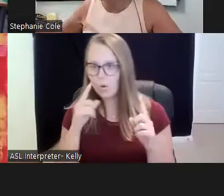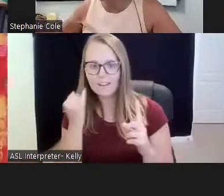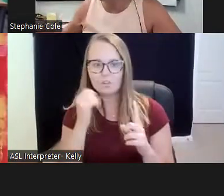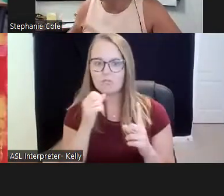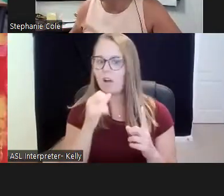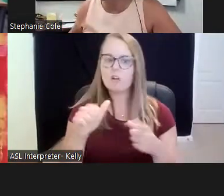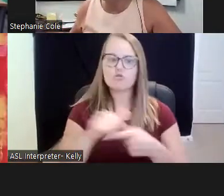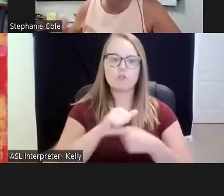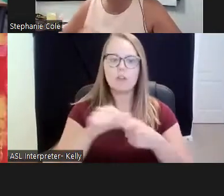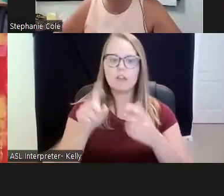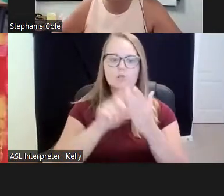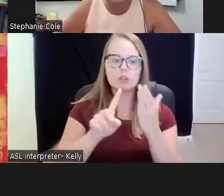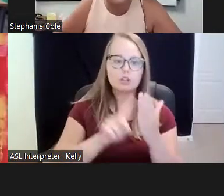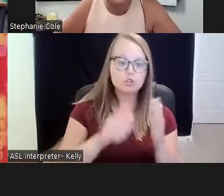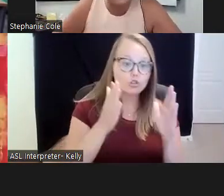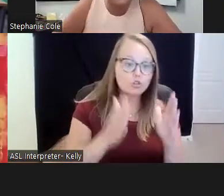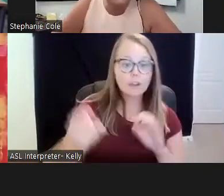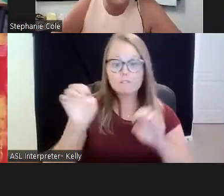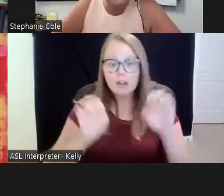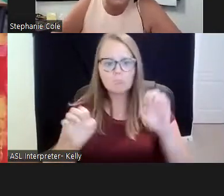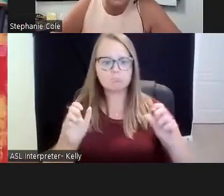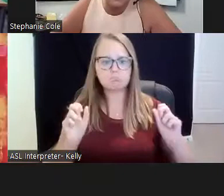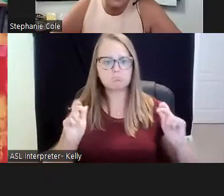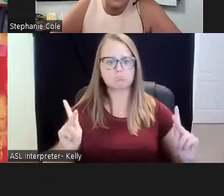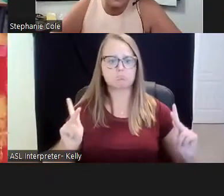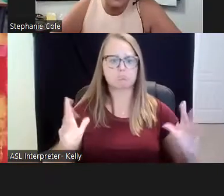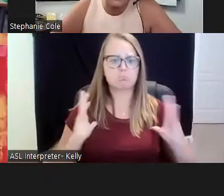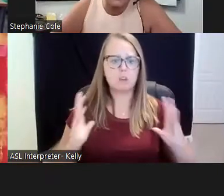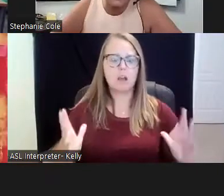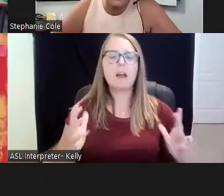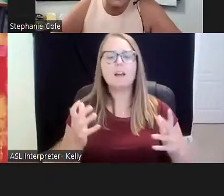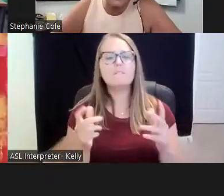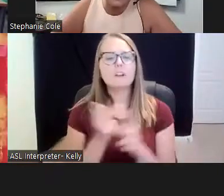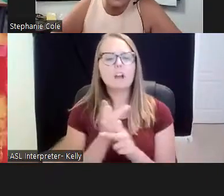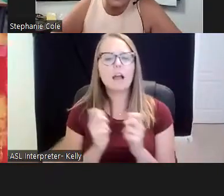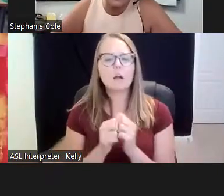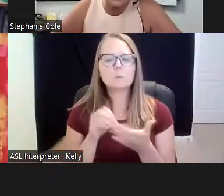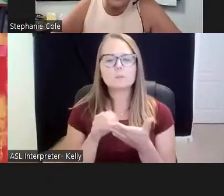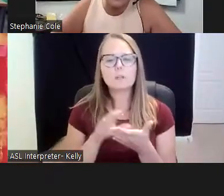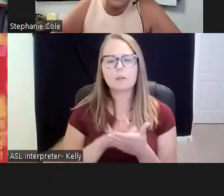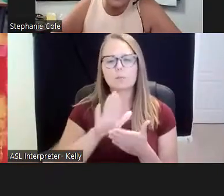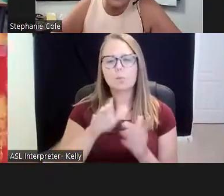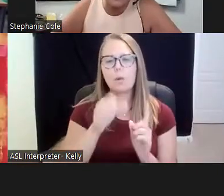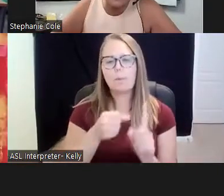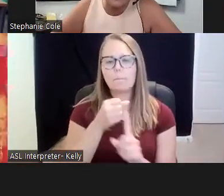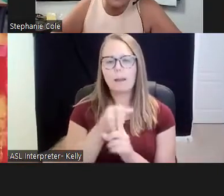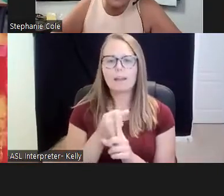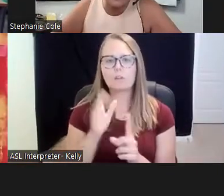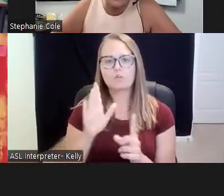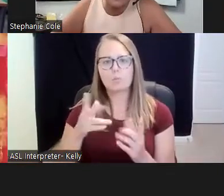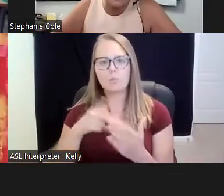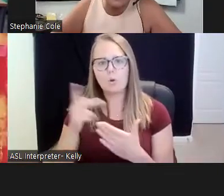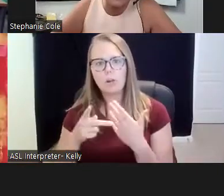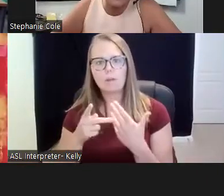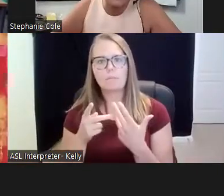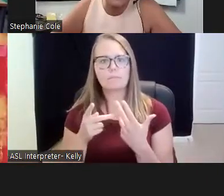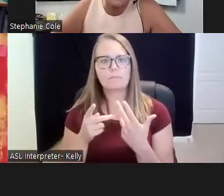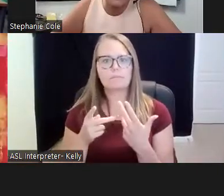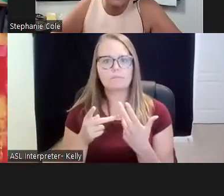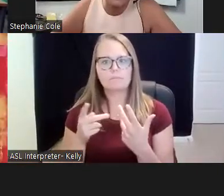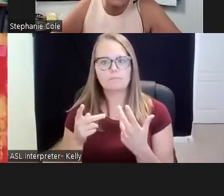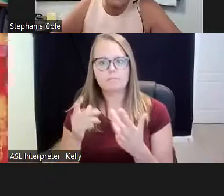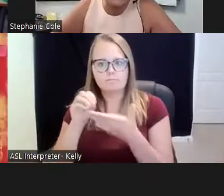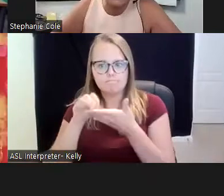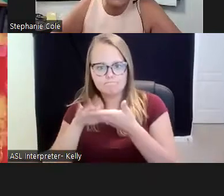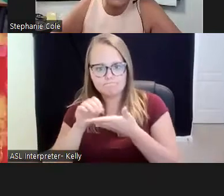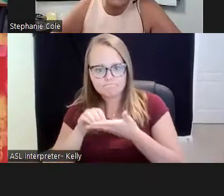researcher or evaluator, that's okay. Find a way to document the impact you believe your program is having. Thank you,